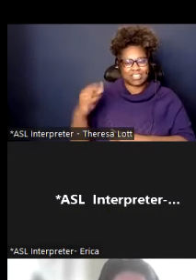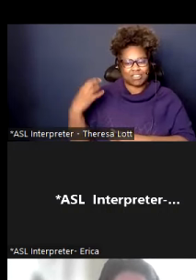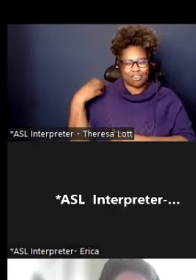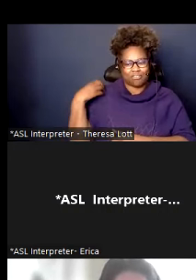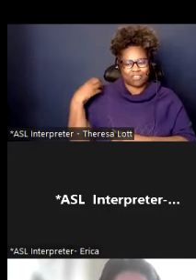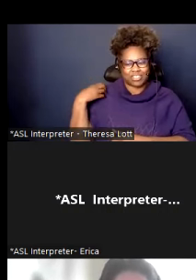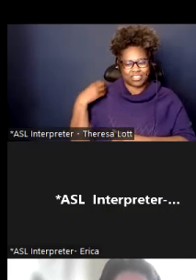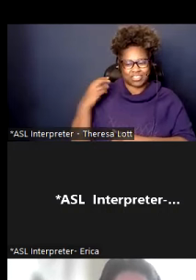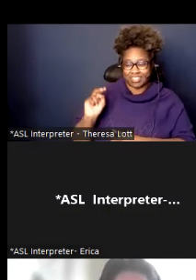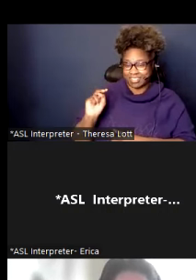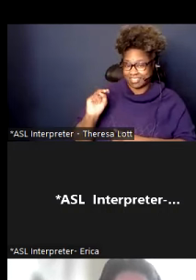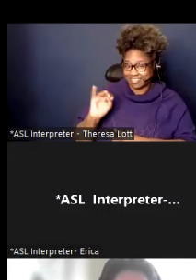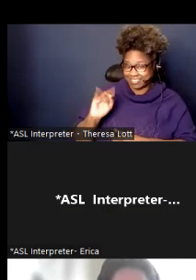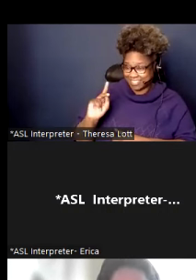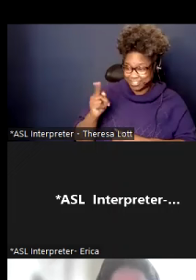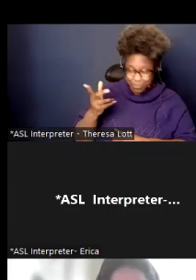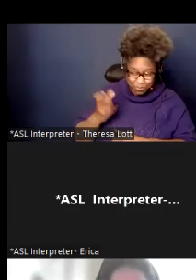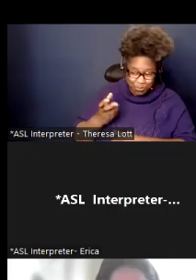say a few words.